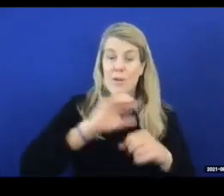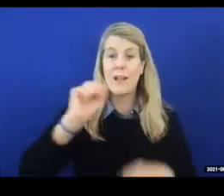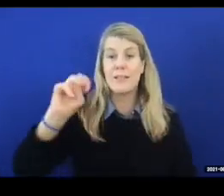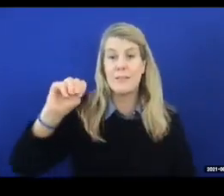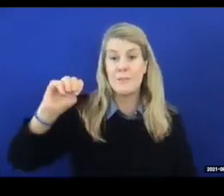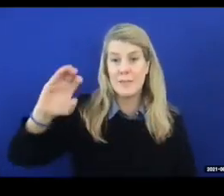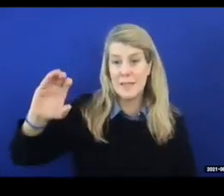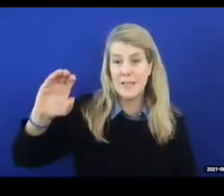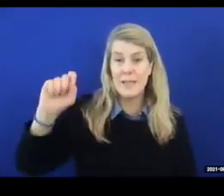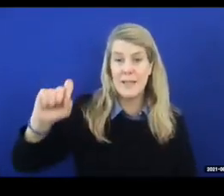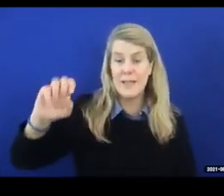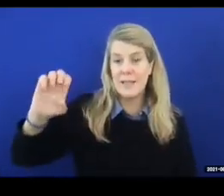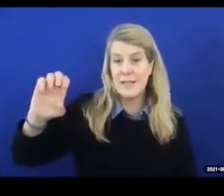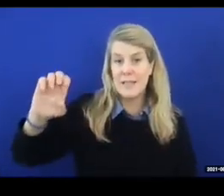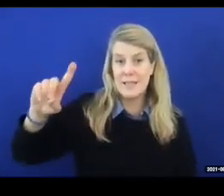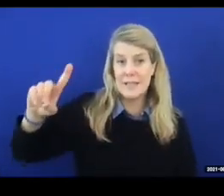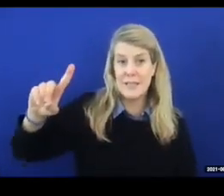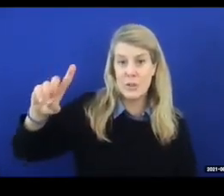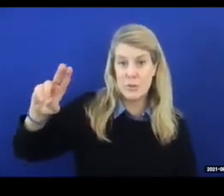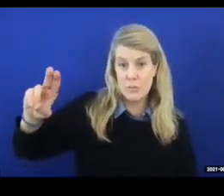videos at